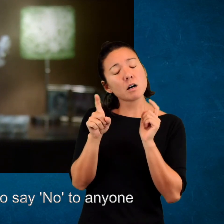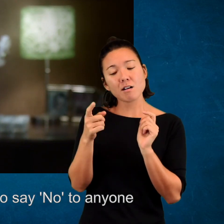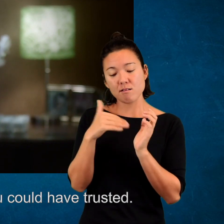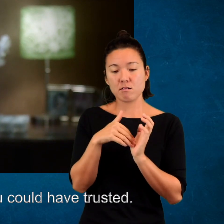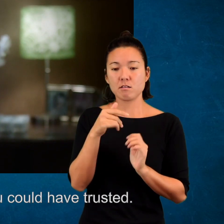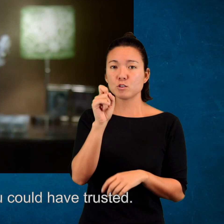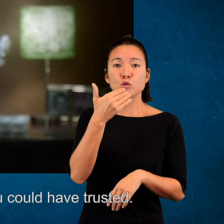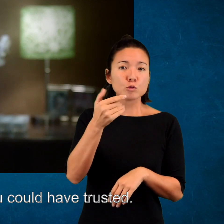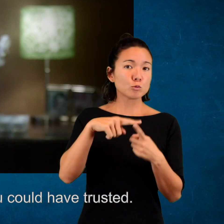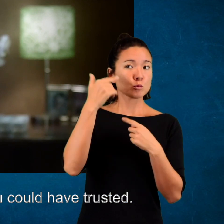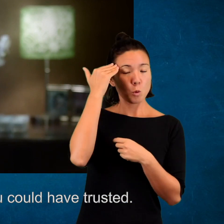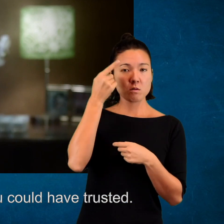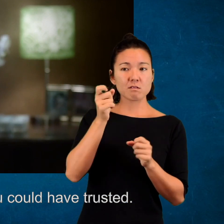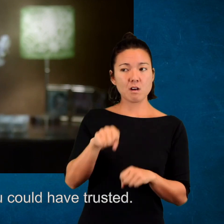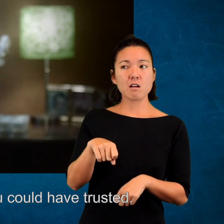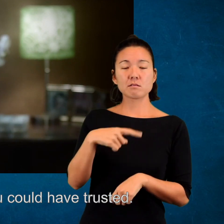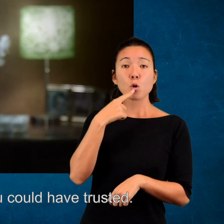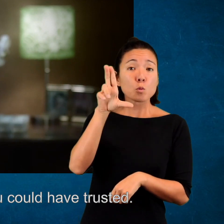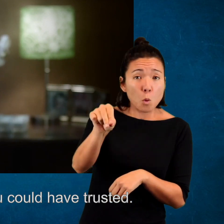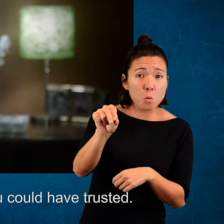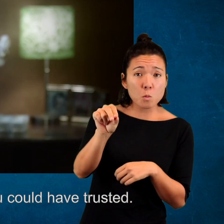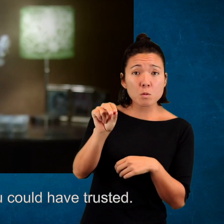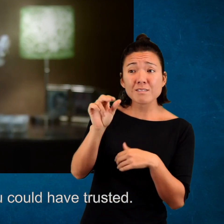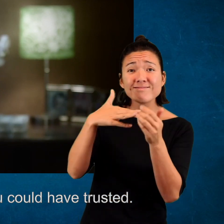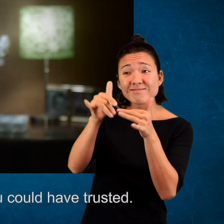that you thought you could have trusted.